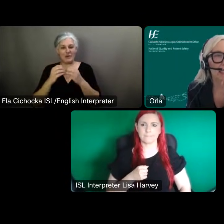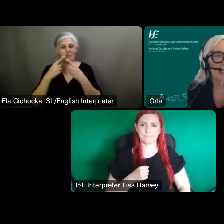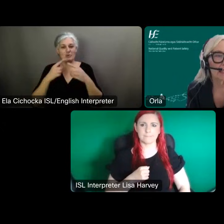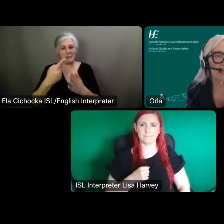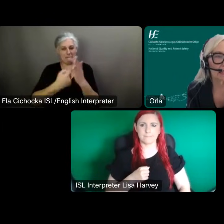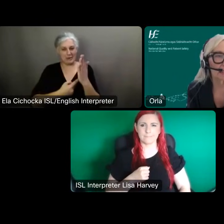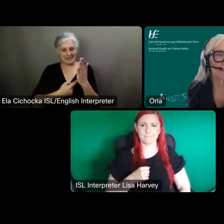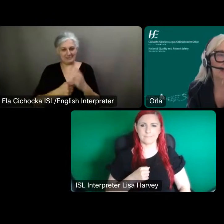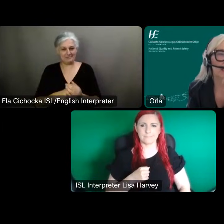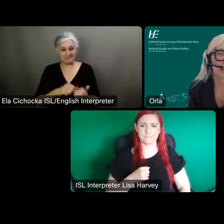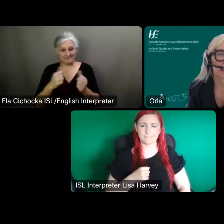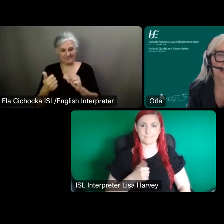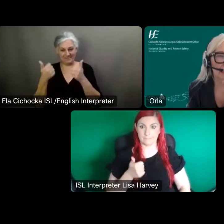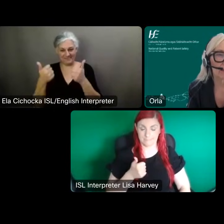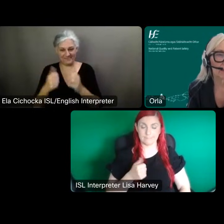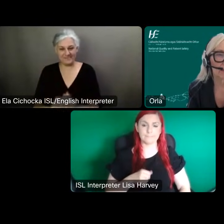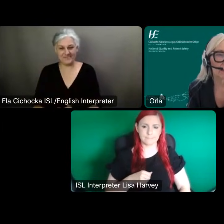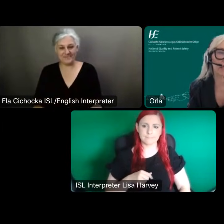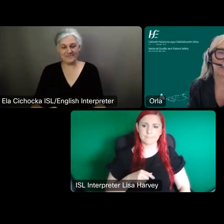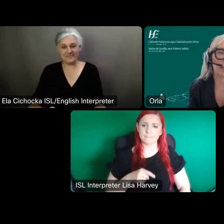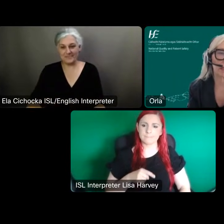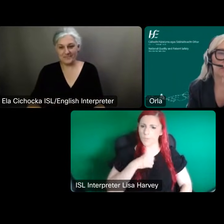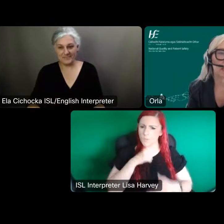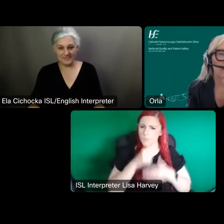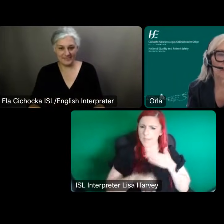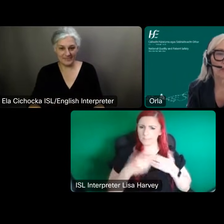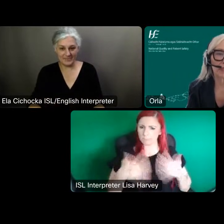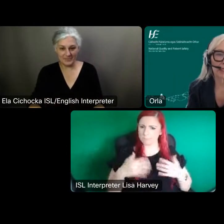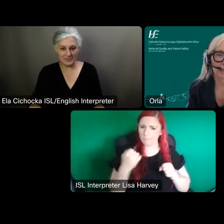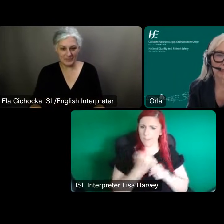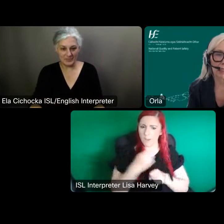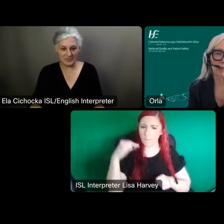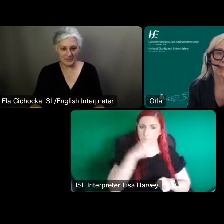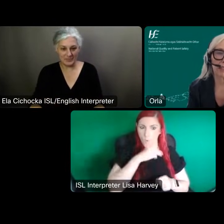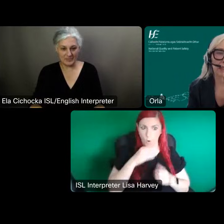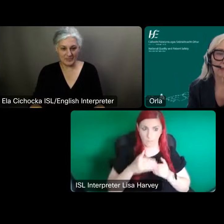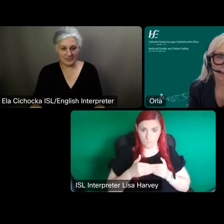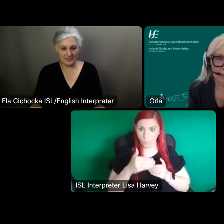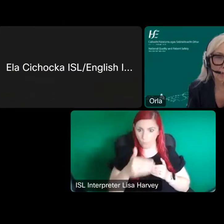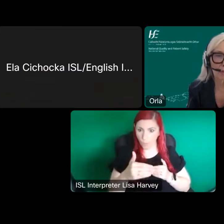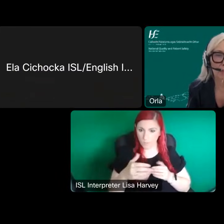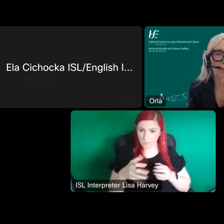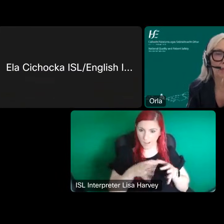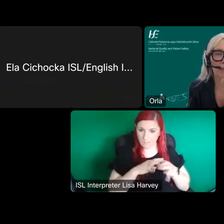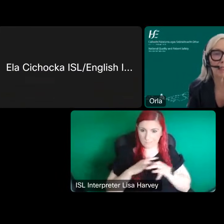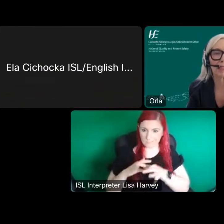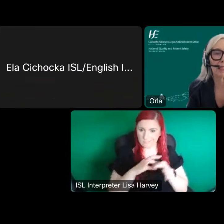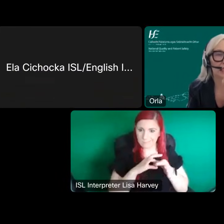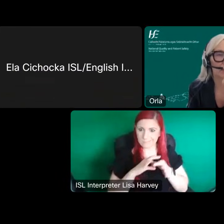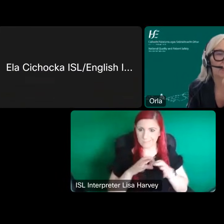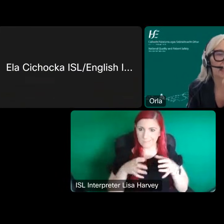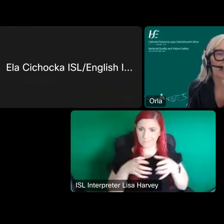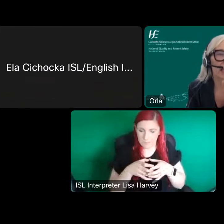Policy. And this marks a significant step forward in our collective journey to ensure that